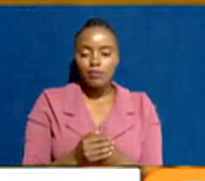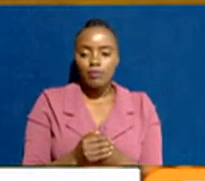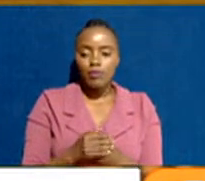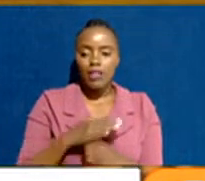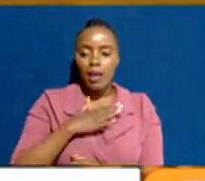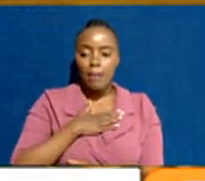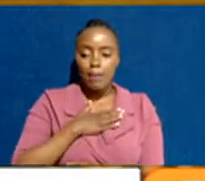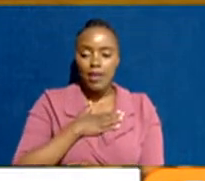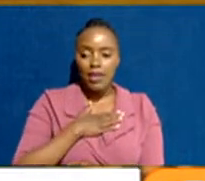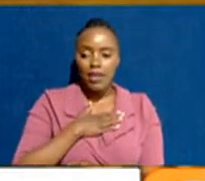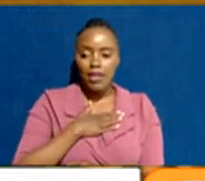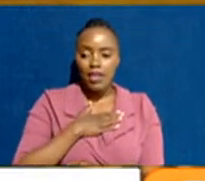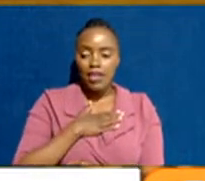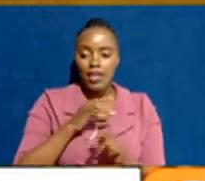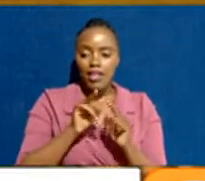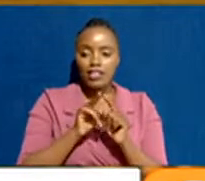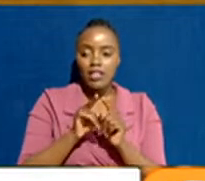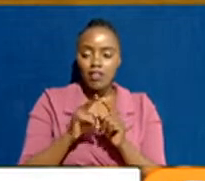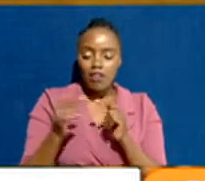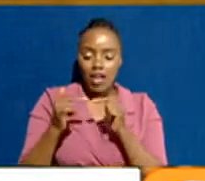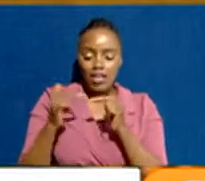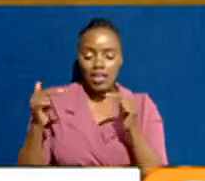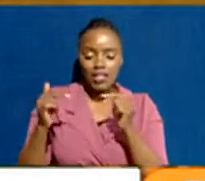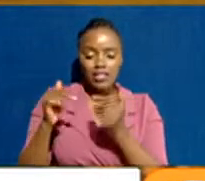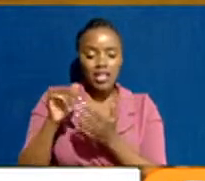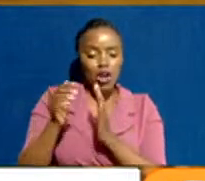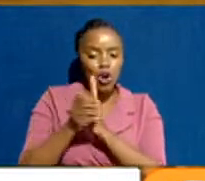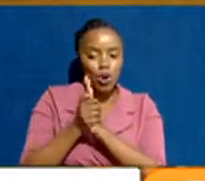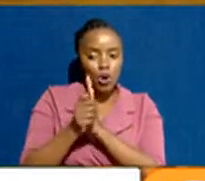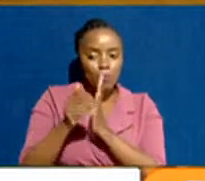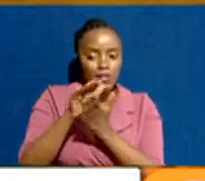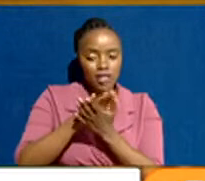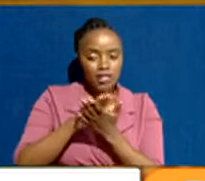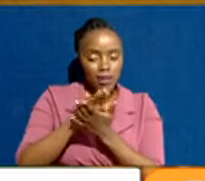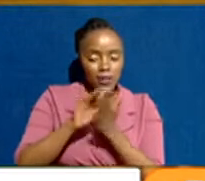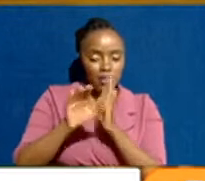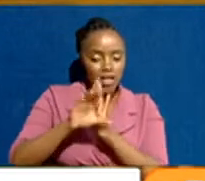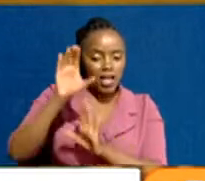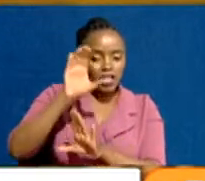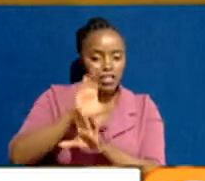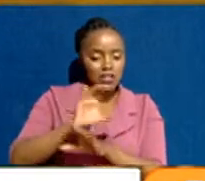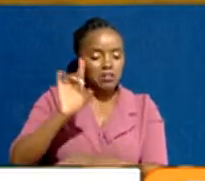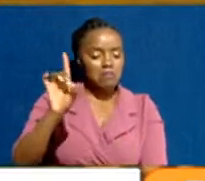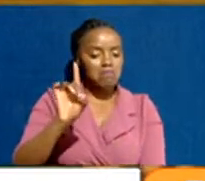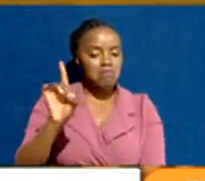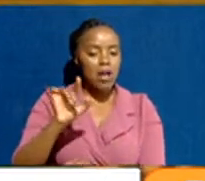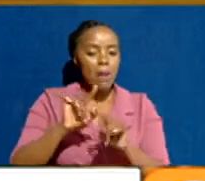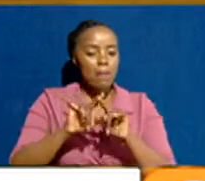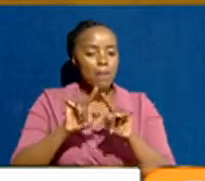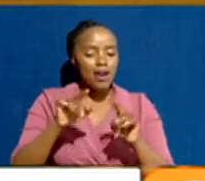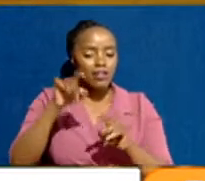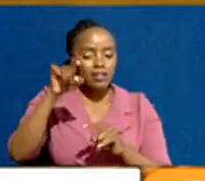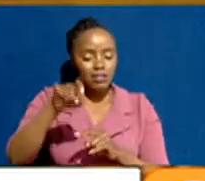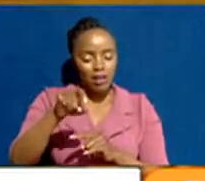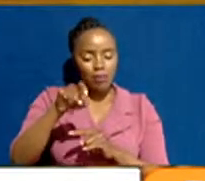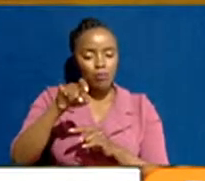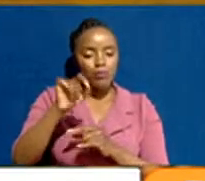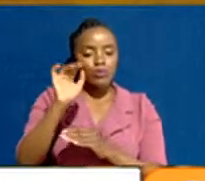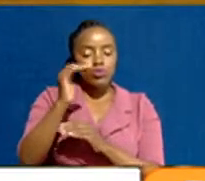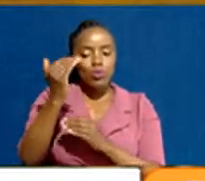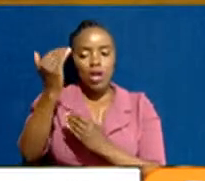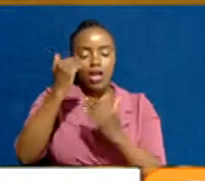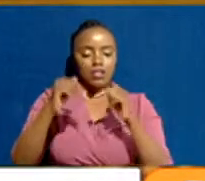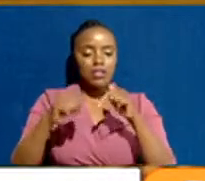I'm not against competency-based curriculum, per se. But what we should be asking